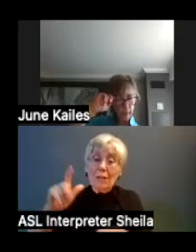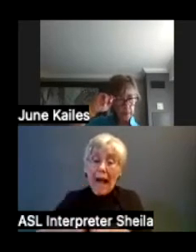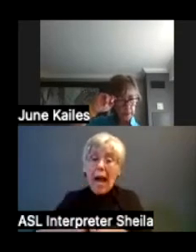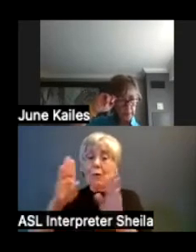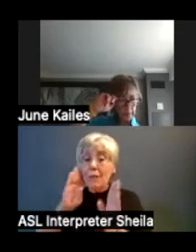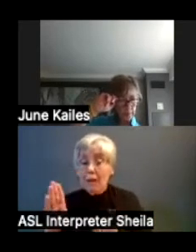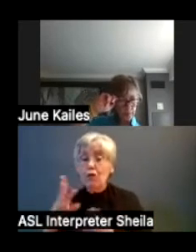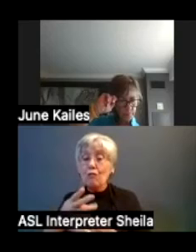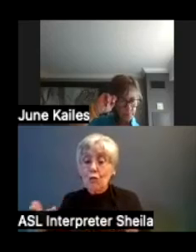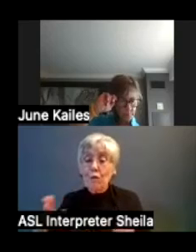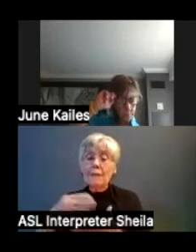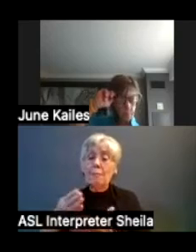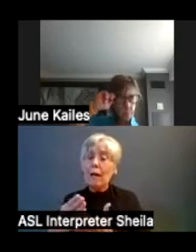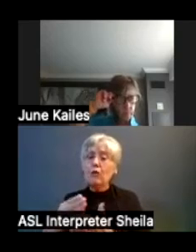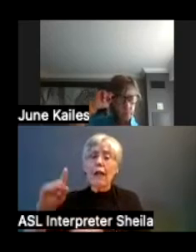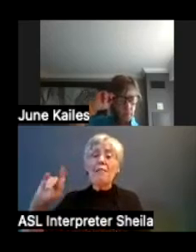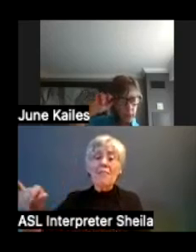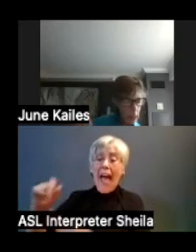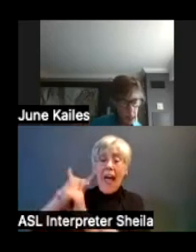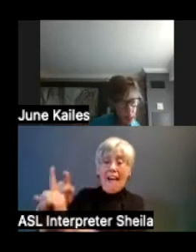and budgets.